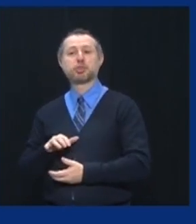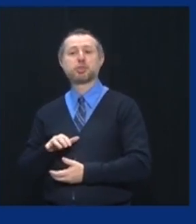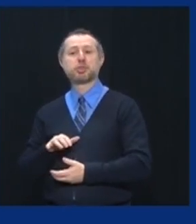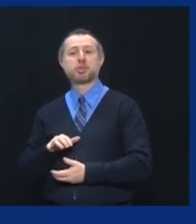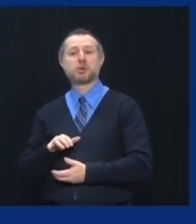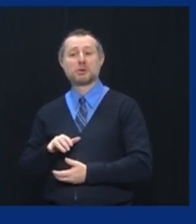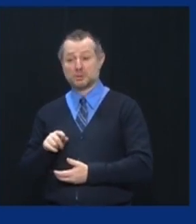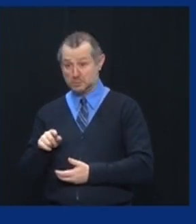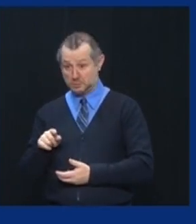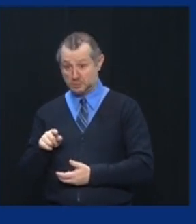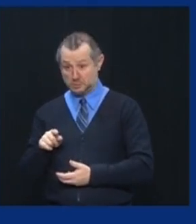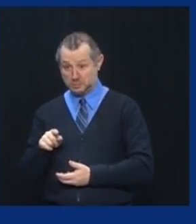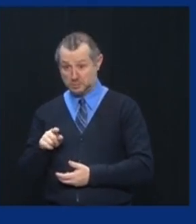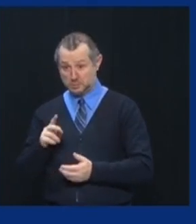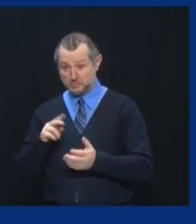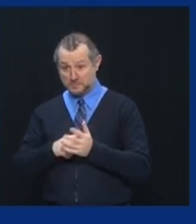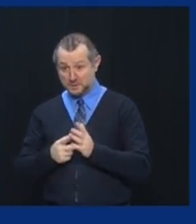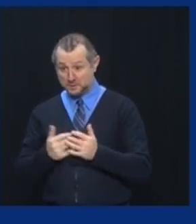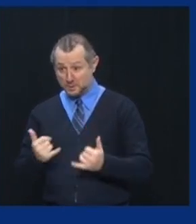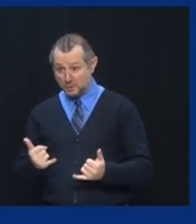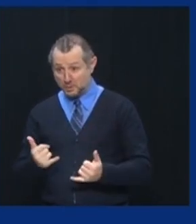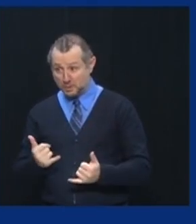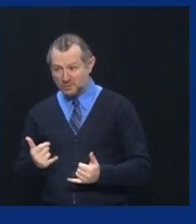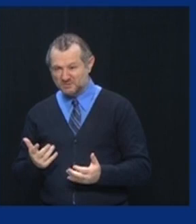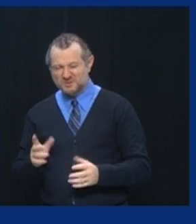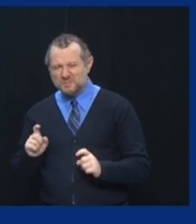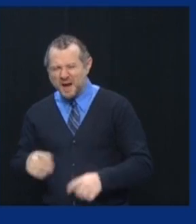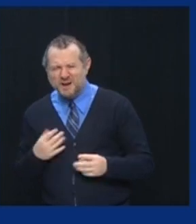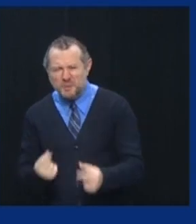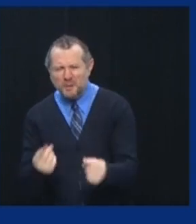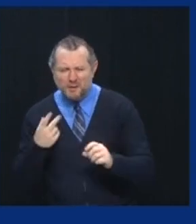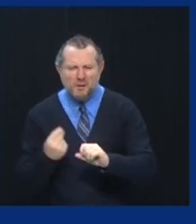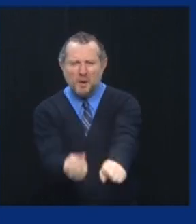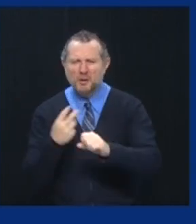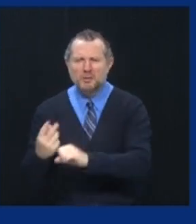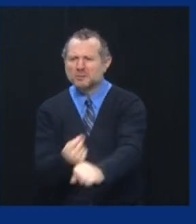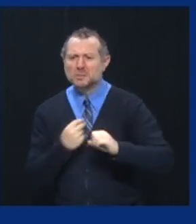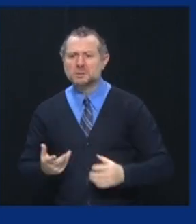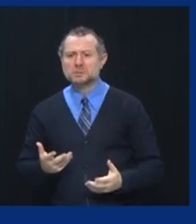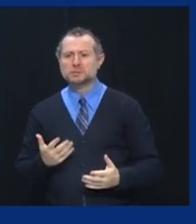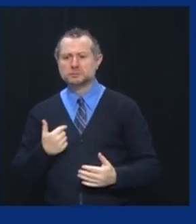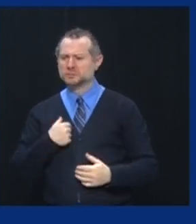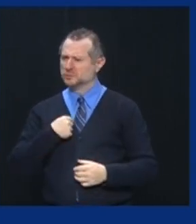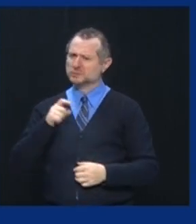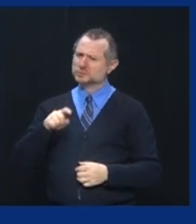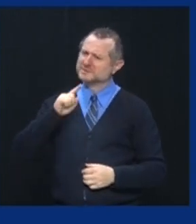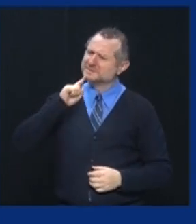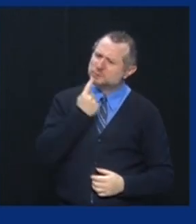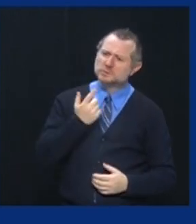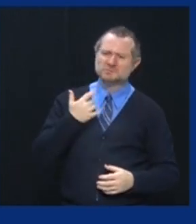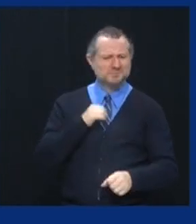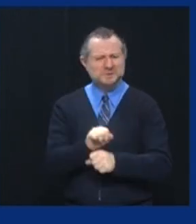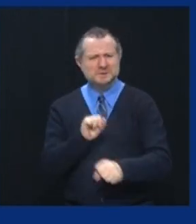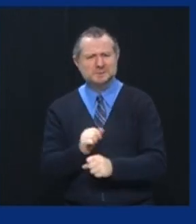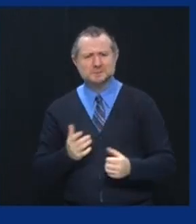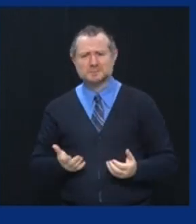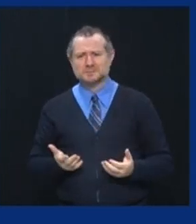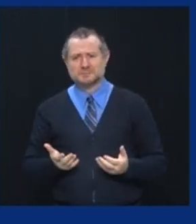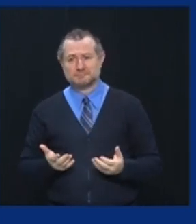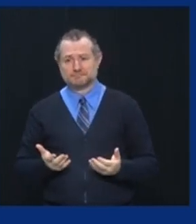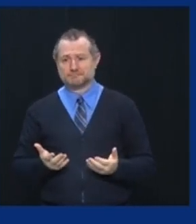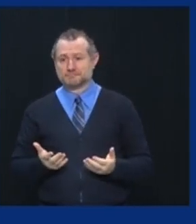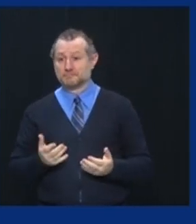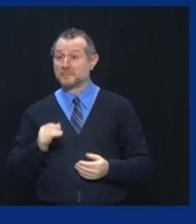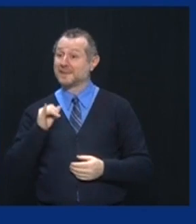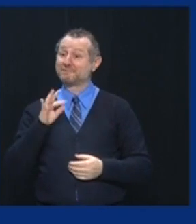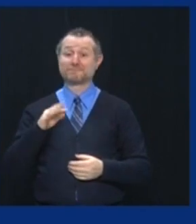move the allocation. Move it quickly. We're serious. And if you